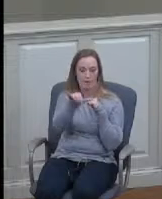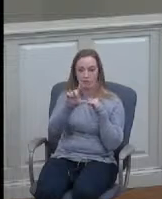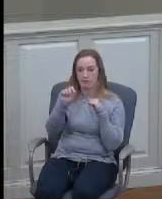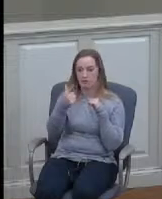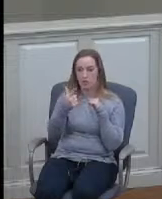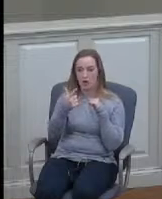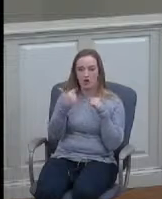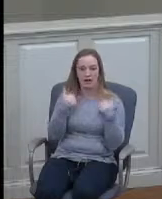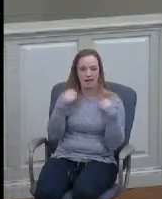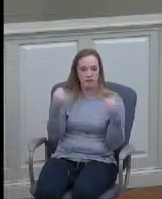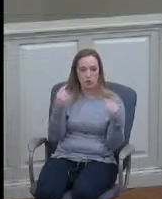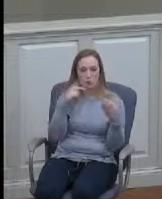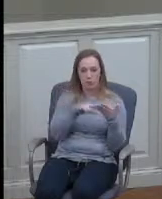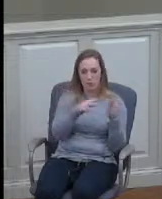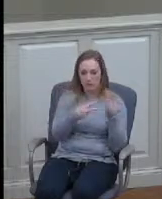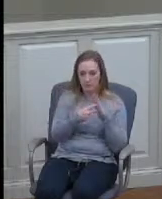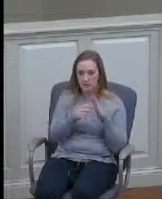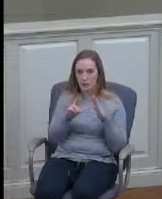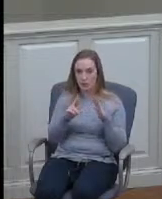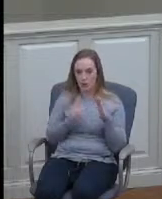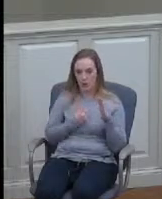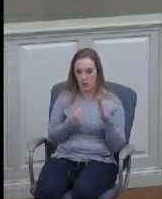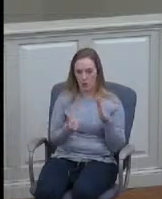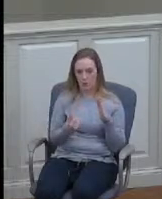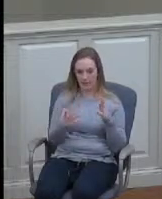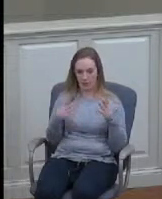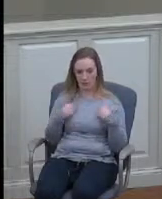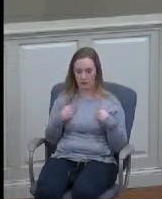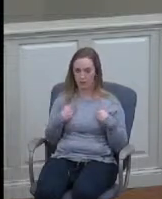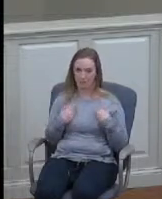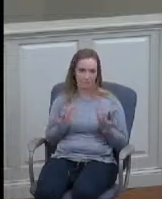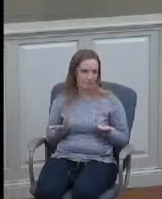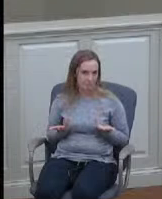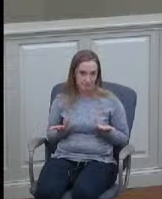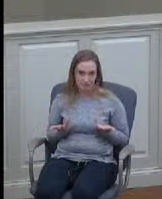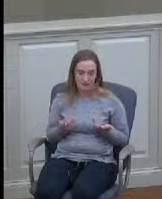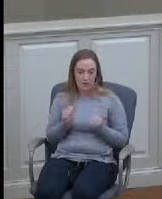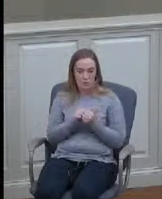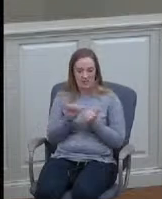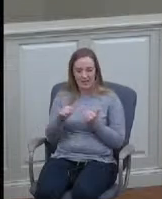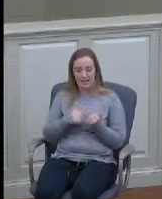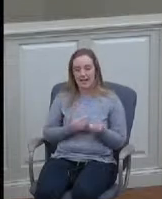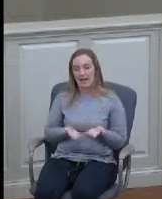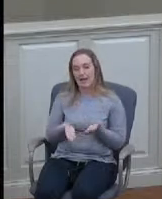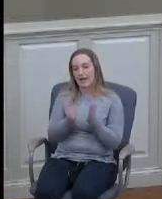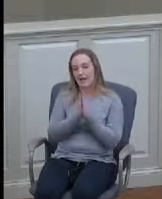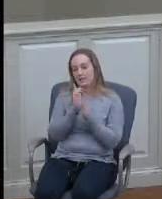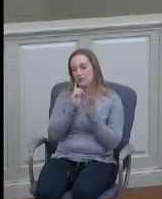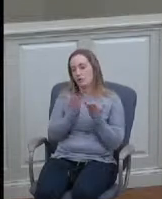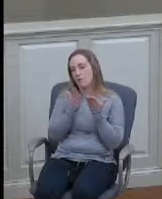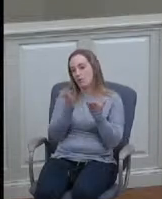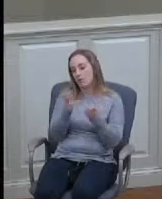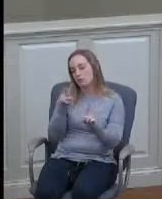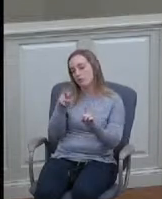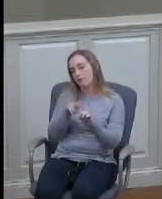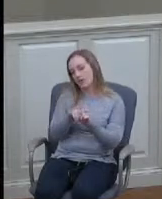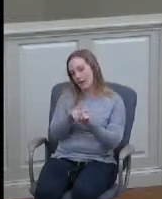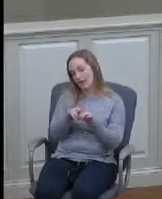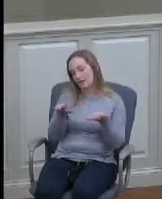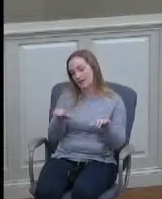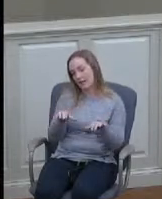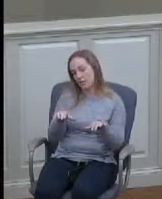any purpose or sole ownership thereof. So with that, I'd ask for a motion to file an action of